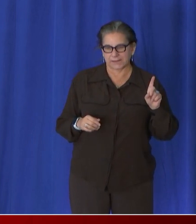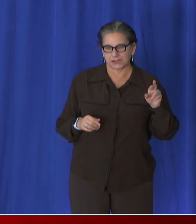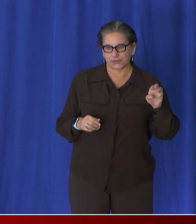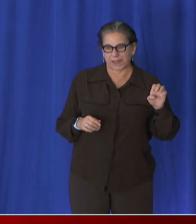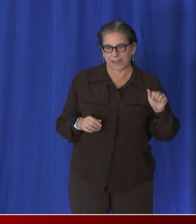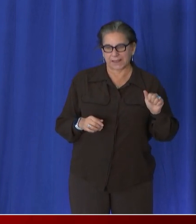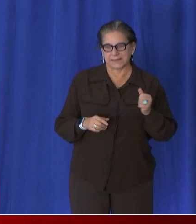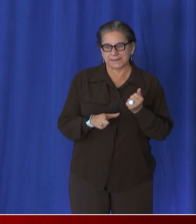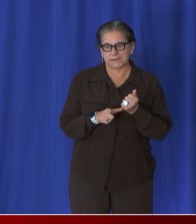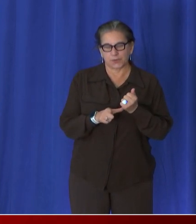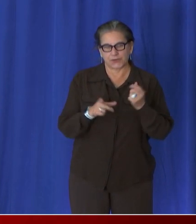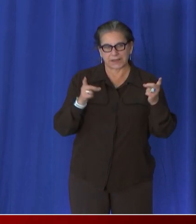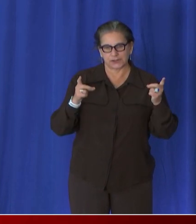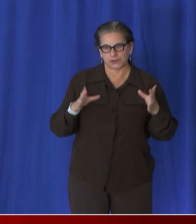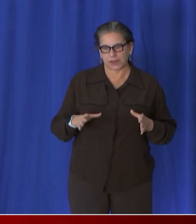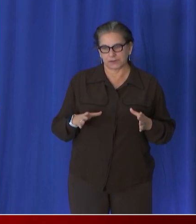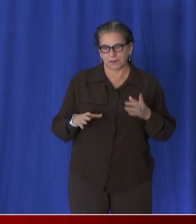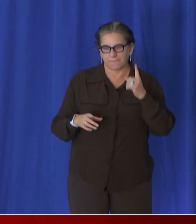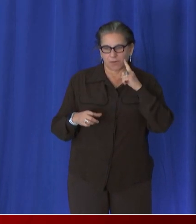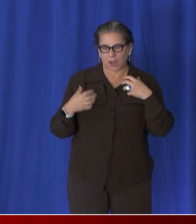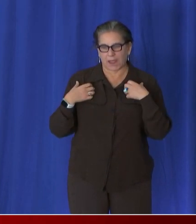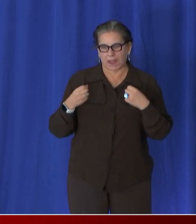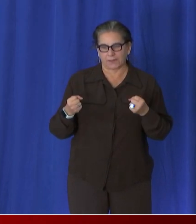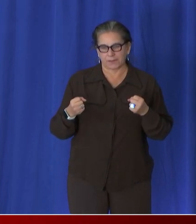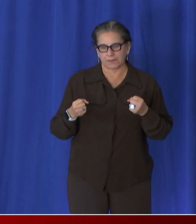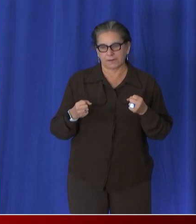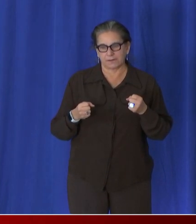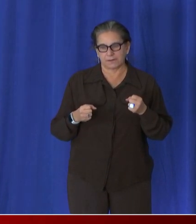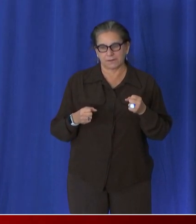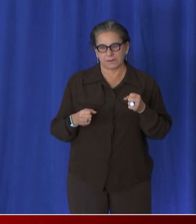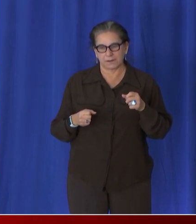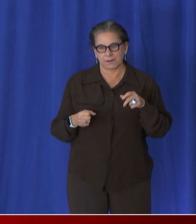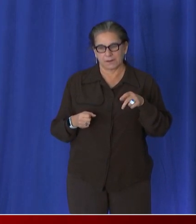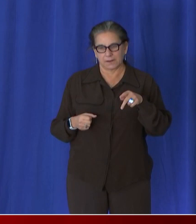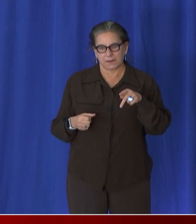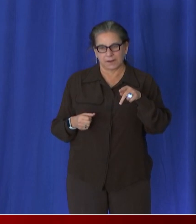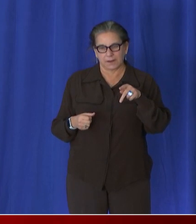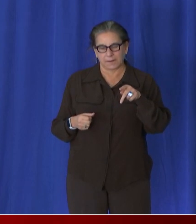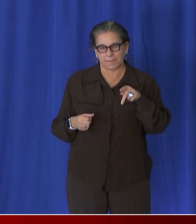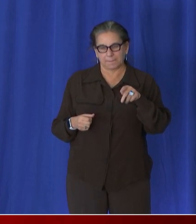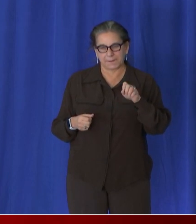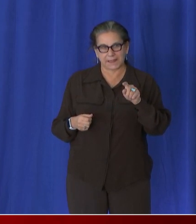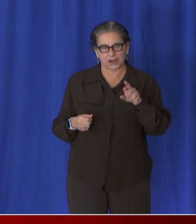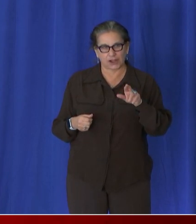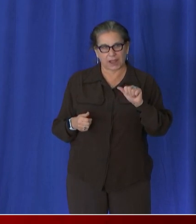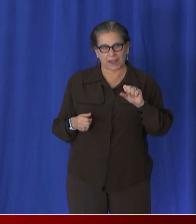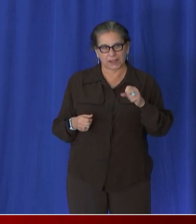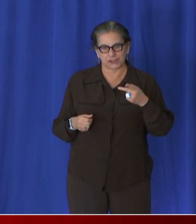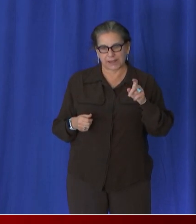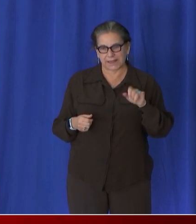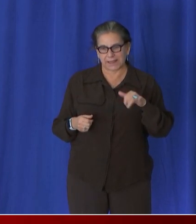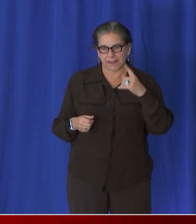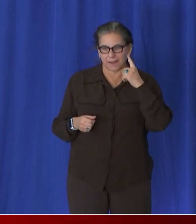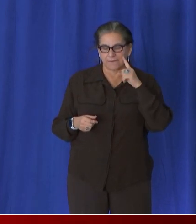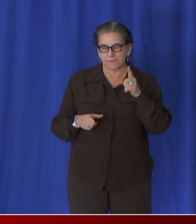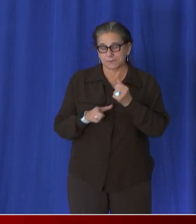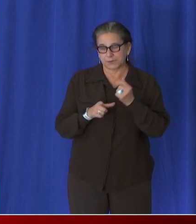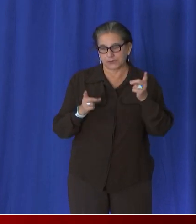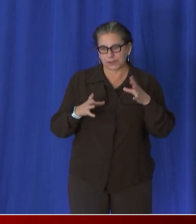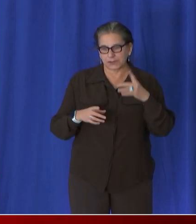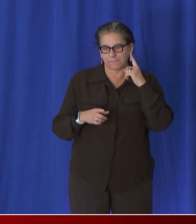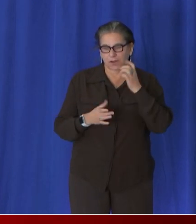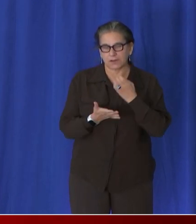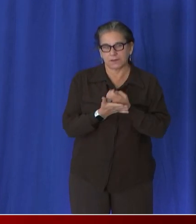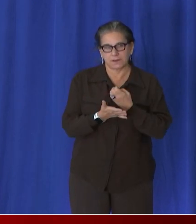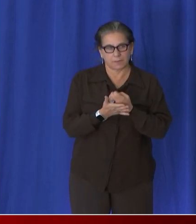for health at DC Health, Patrick Ashley, and deputy mayor for planning and economic development, John